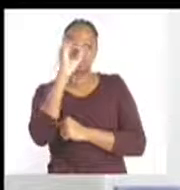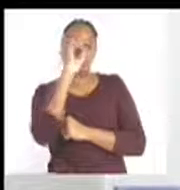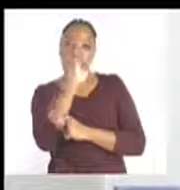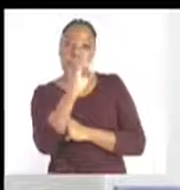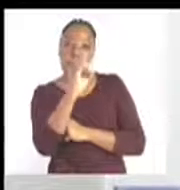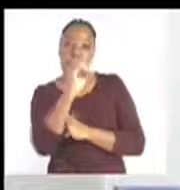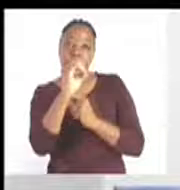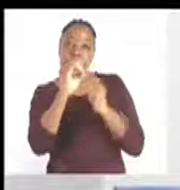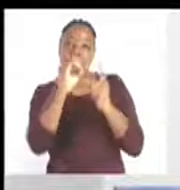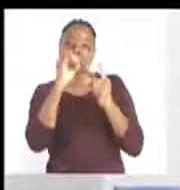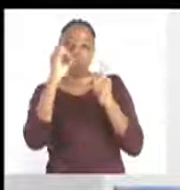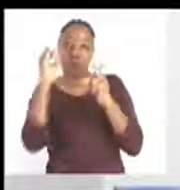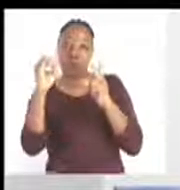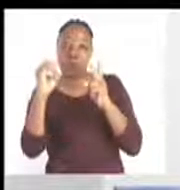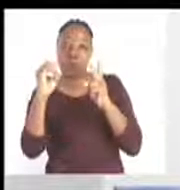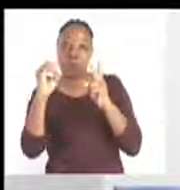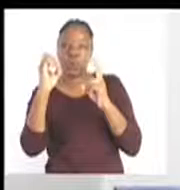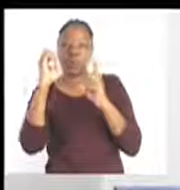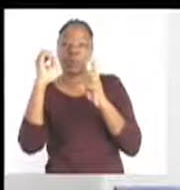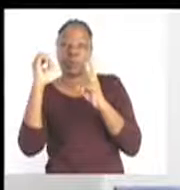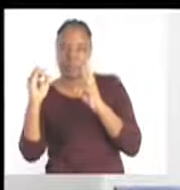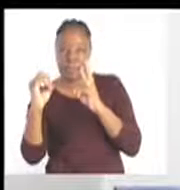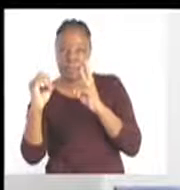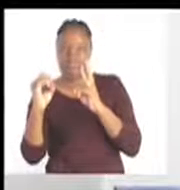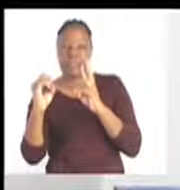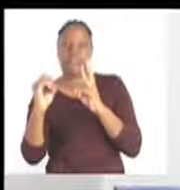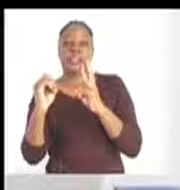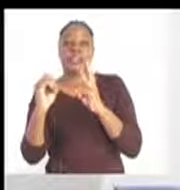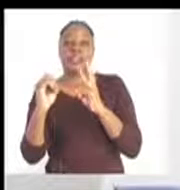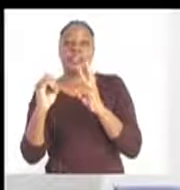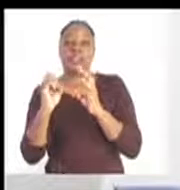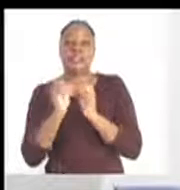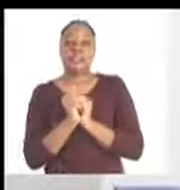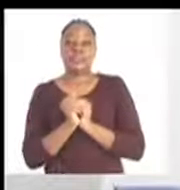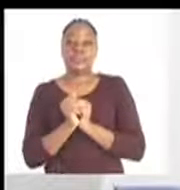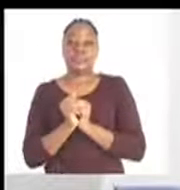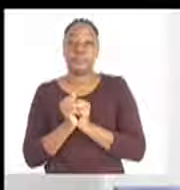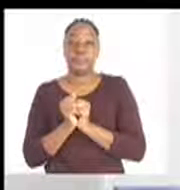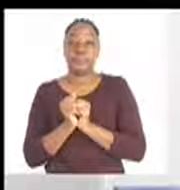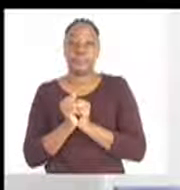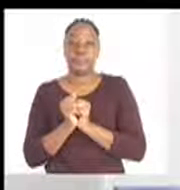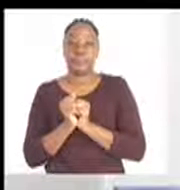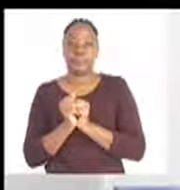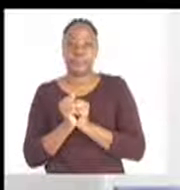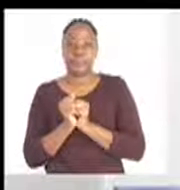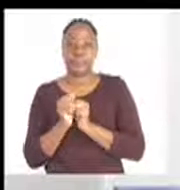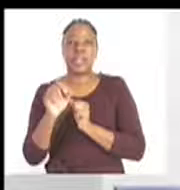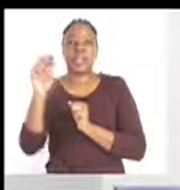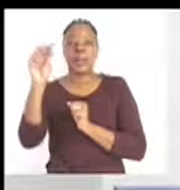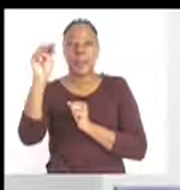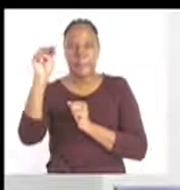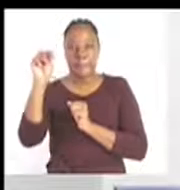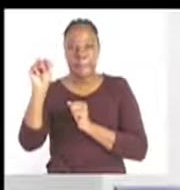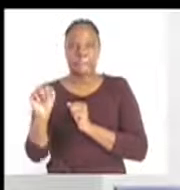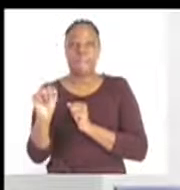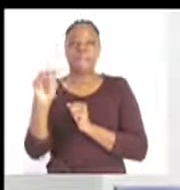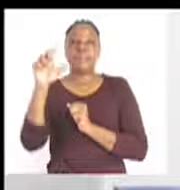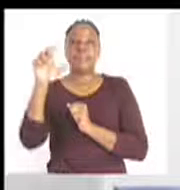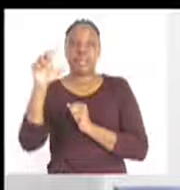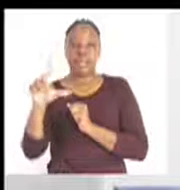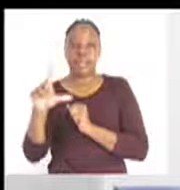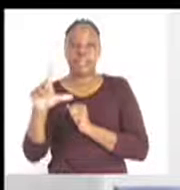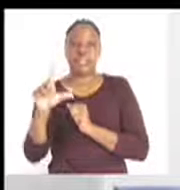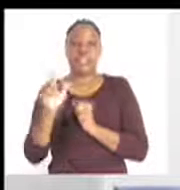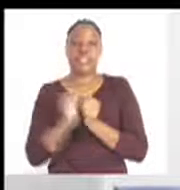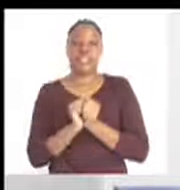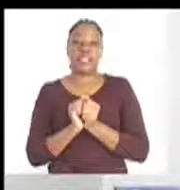here. So we have 1, 2, 3. But